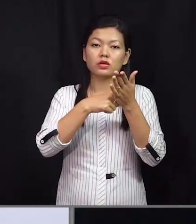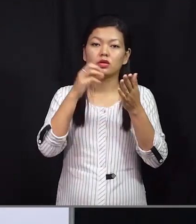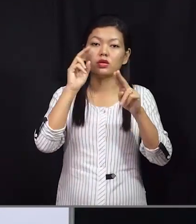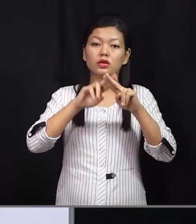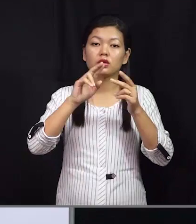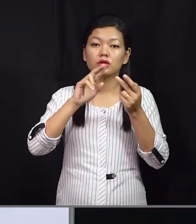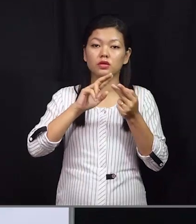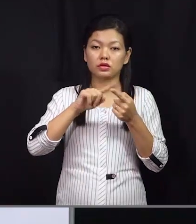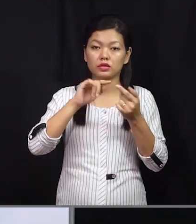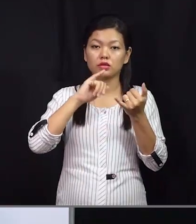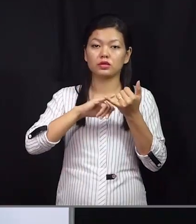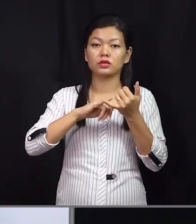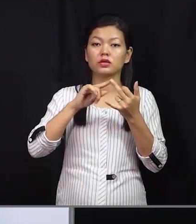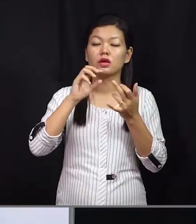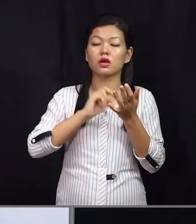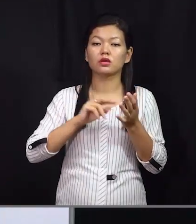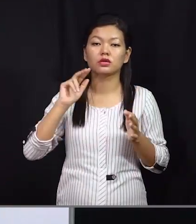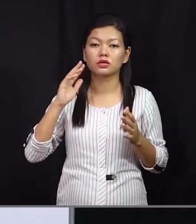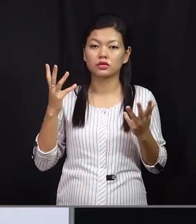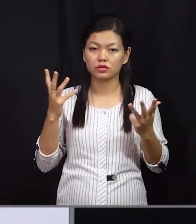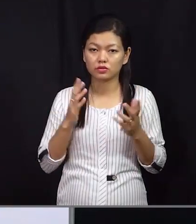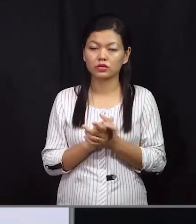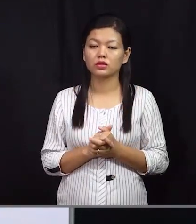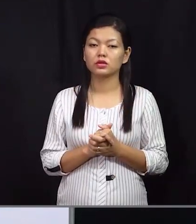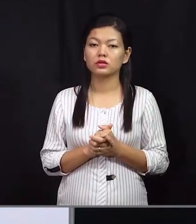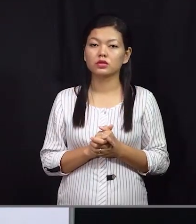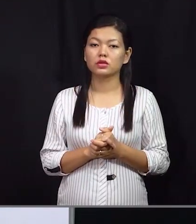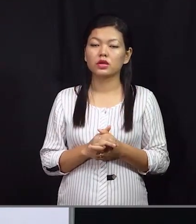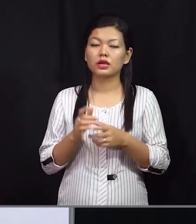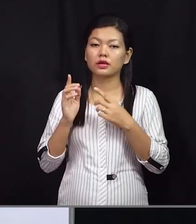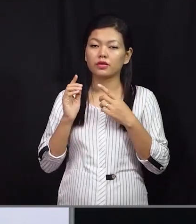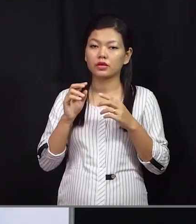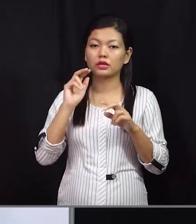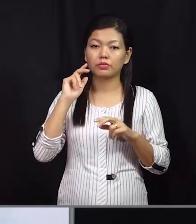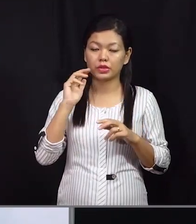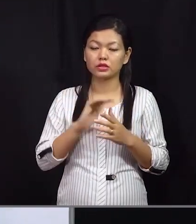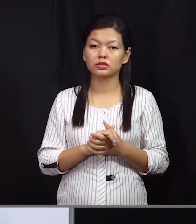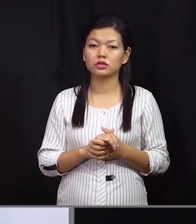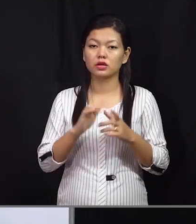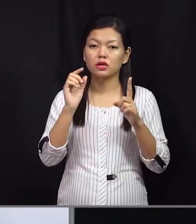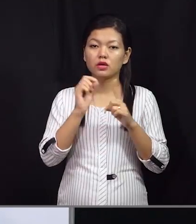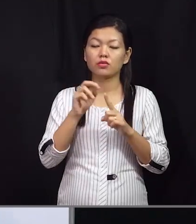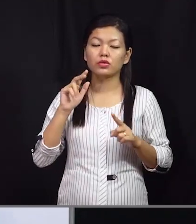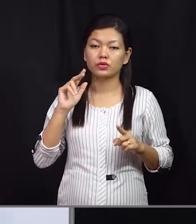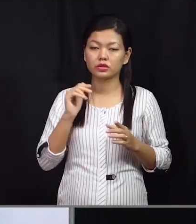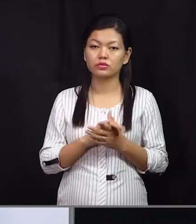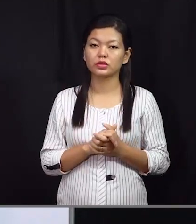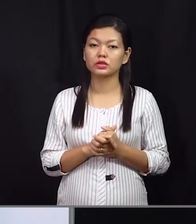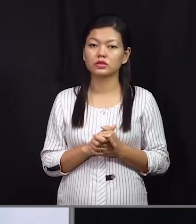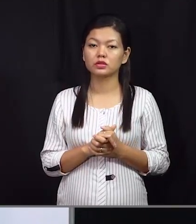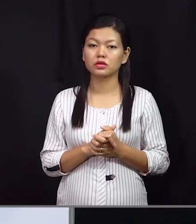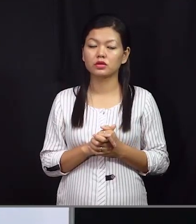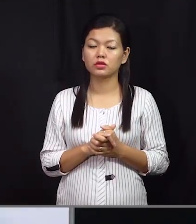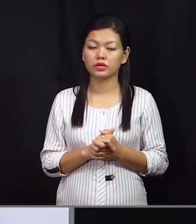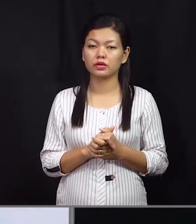occupation in which one professes to have acquired specialized knowledge which is used either in instructing,